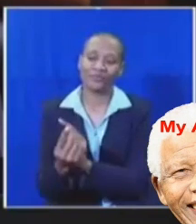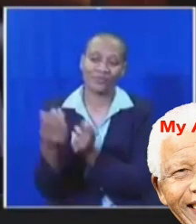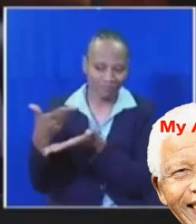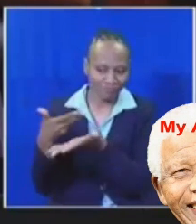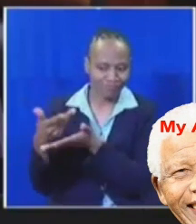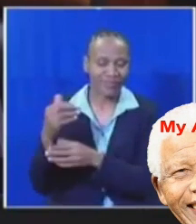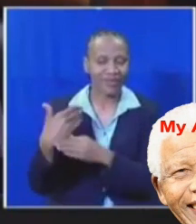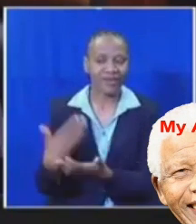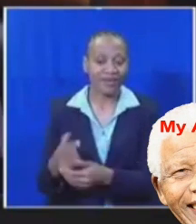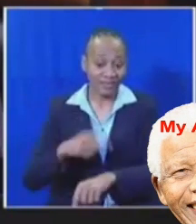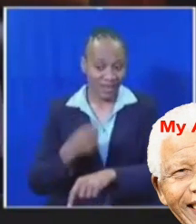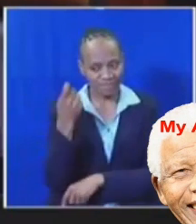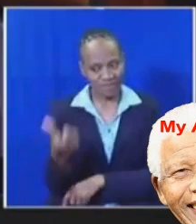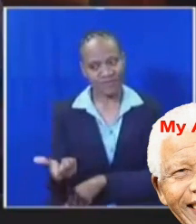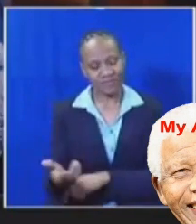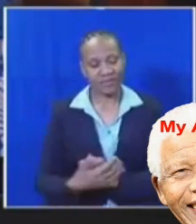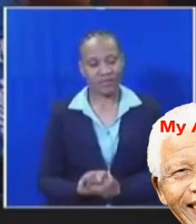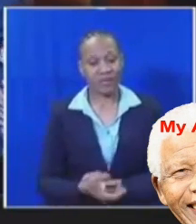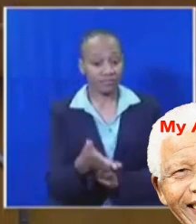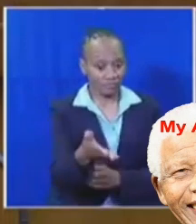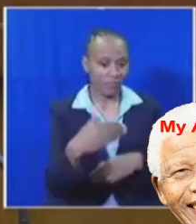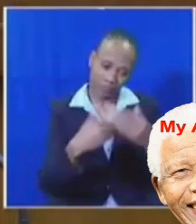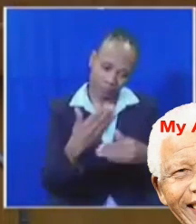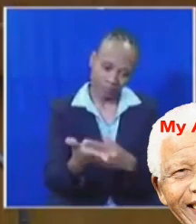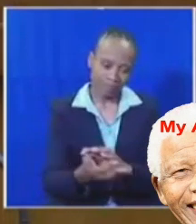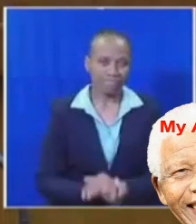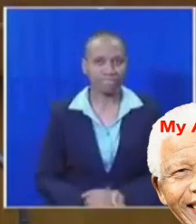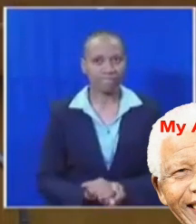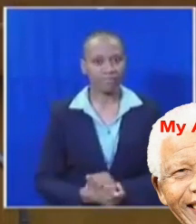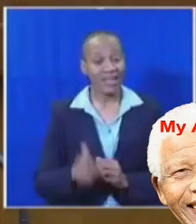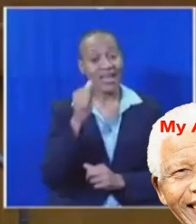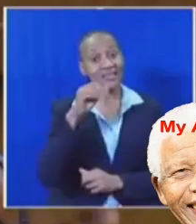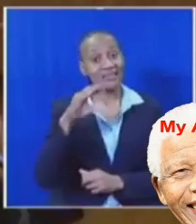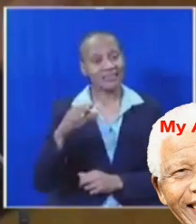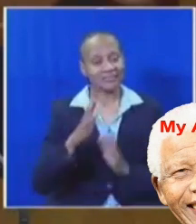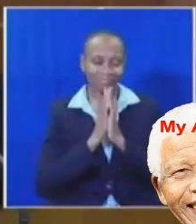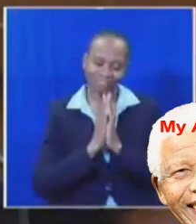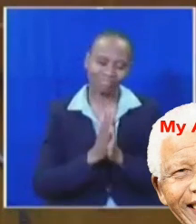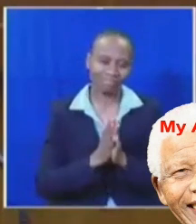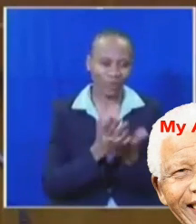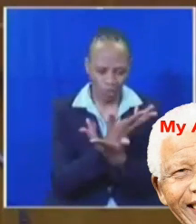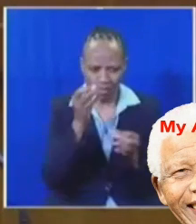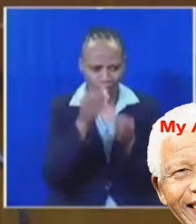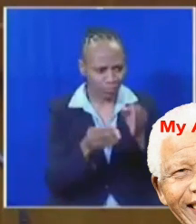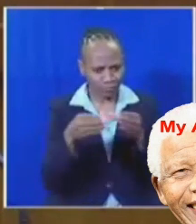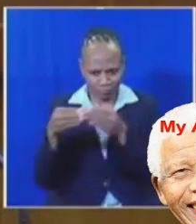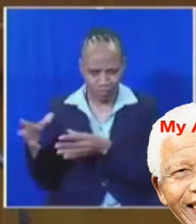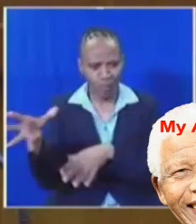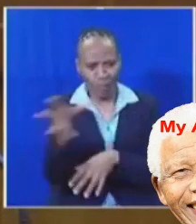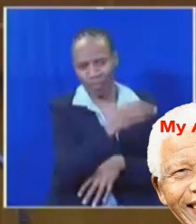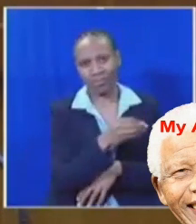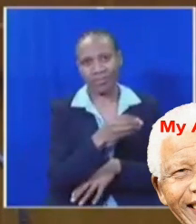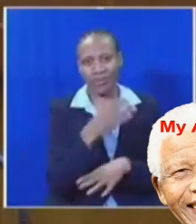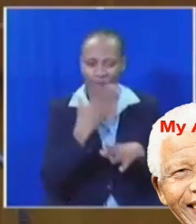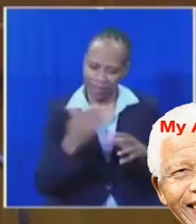time. Can you please conclude? We as the ANC want to call upon all opposition parties to